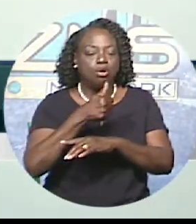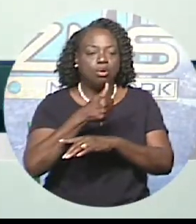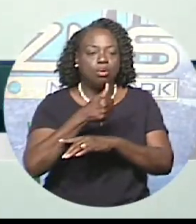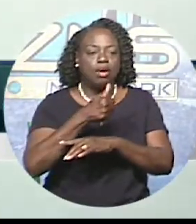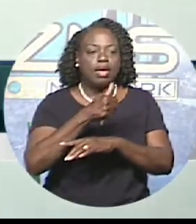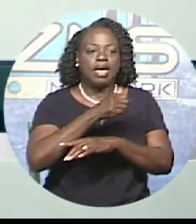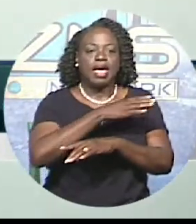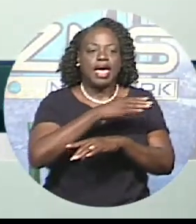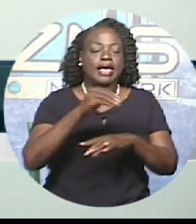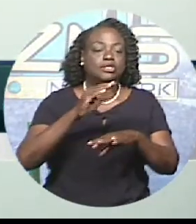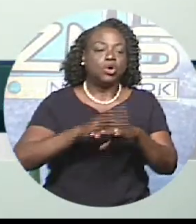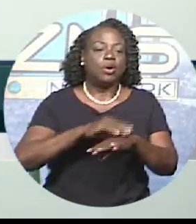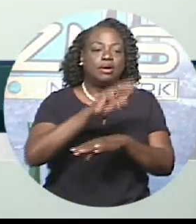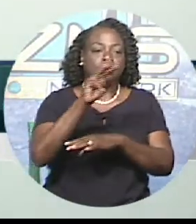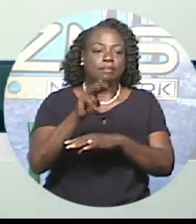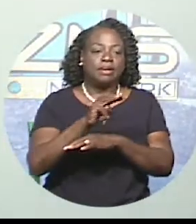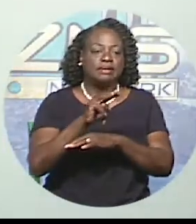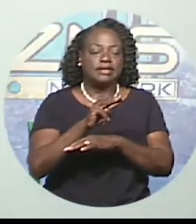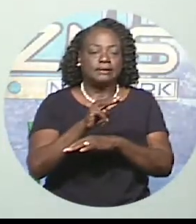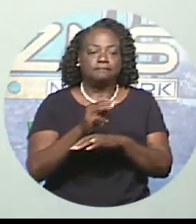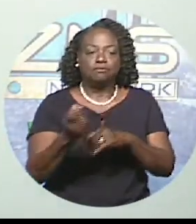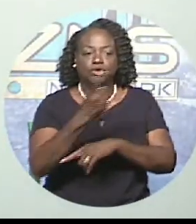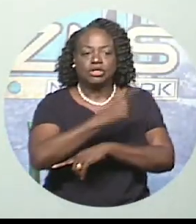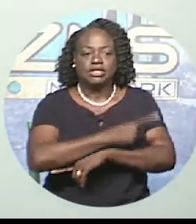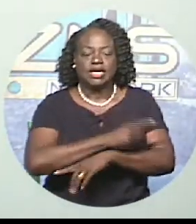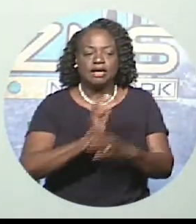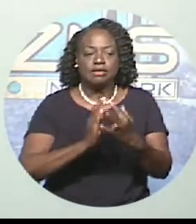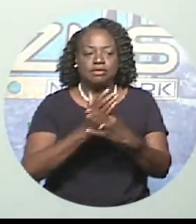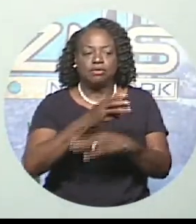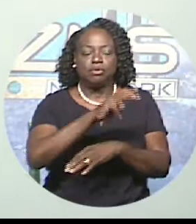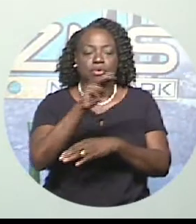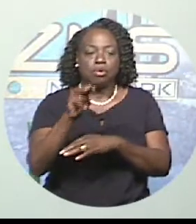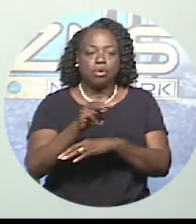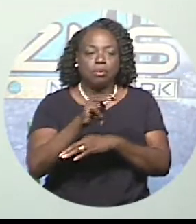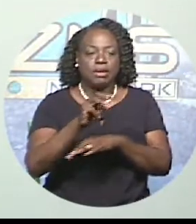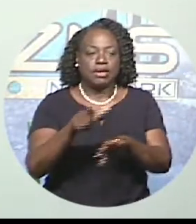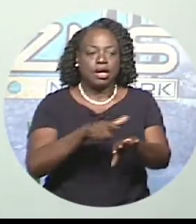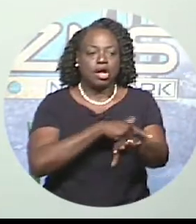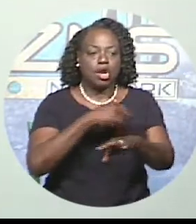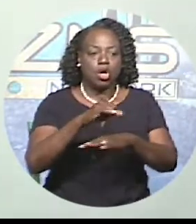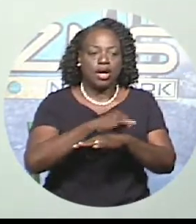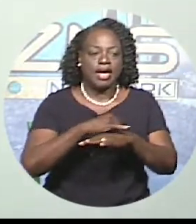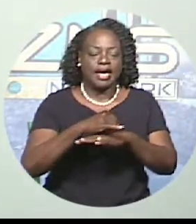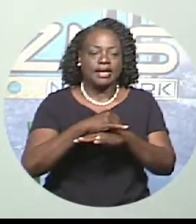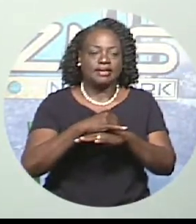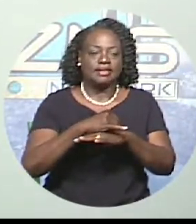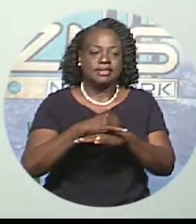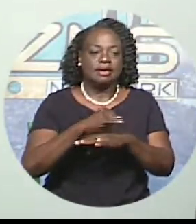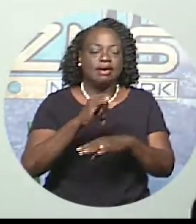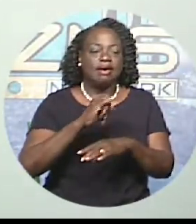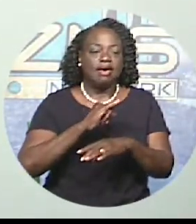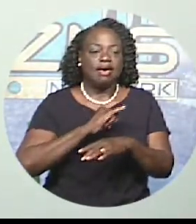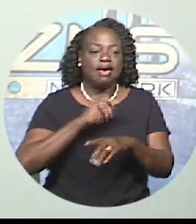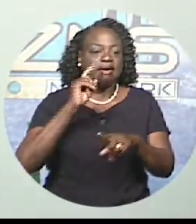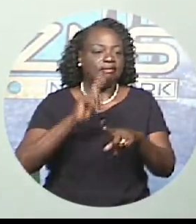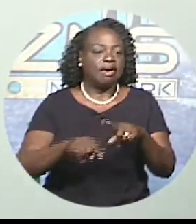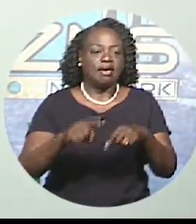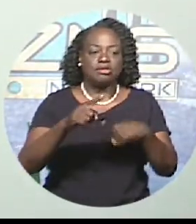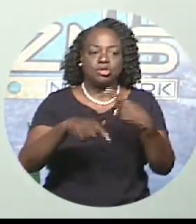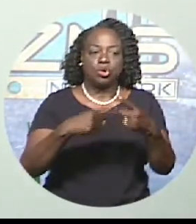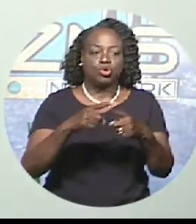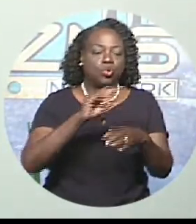course, Conga Town starts today through Monday as well. And I am not able to, as minister, to go to all